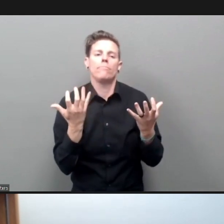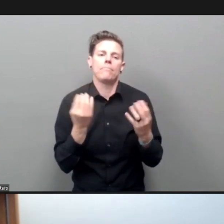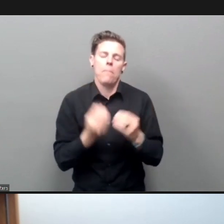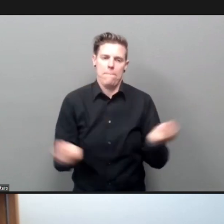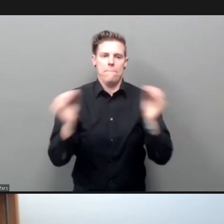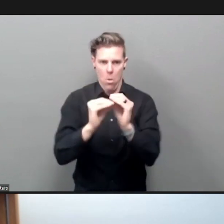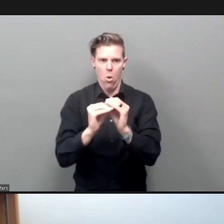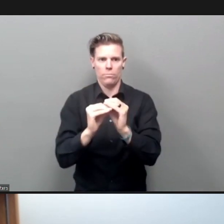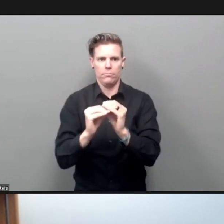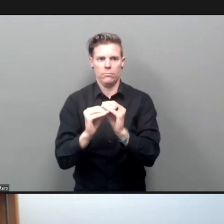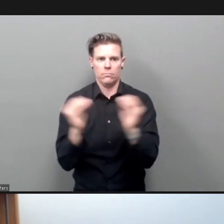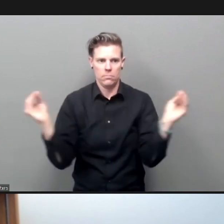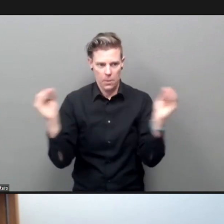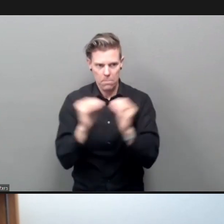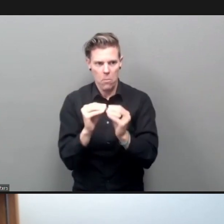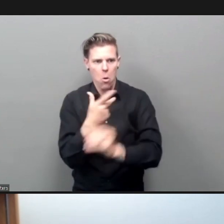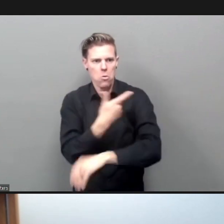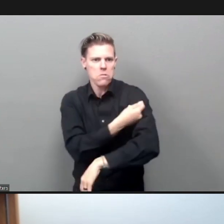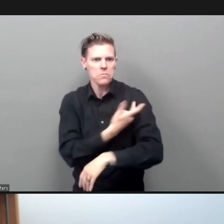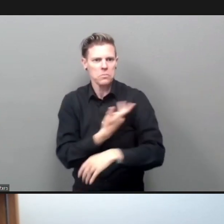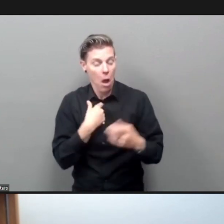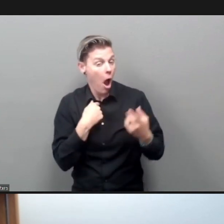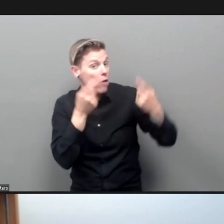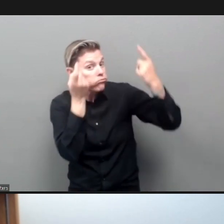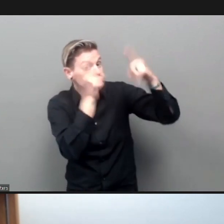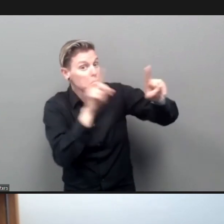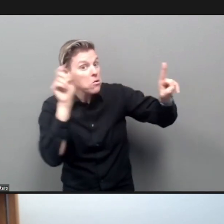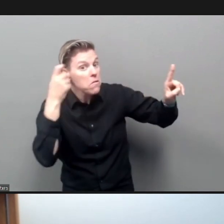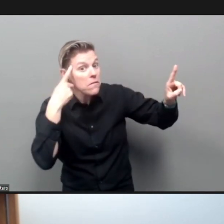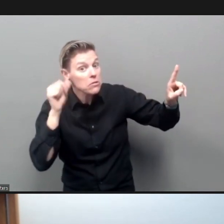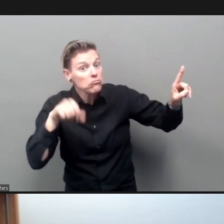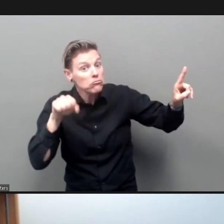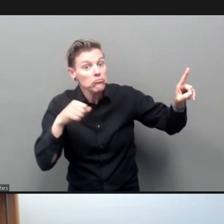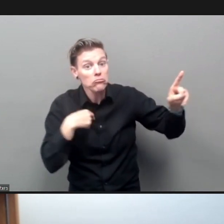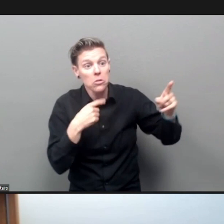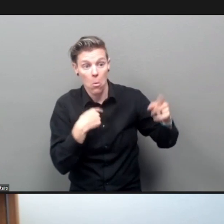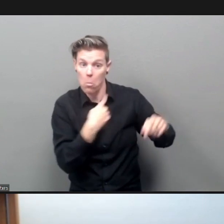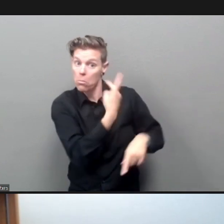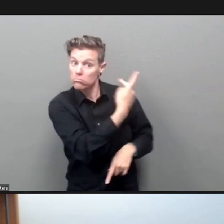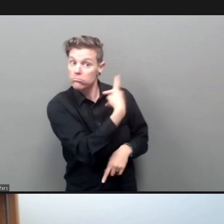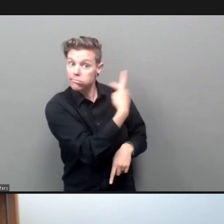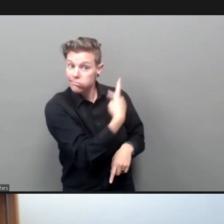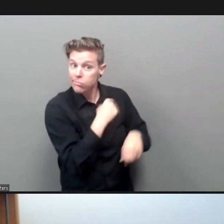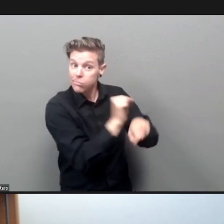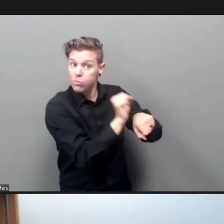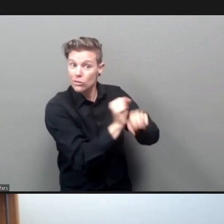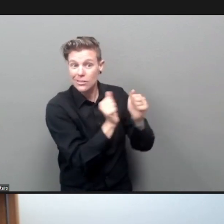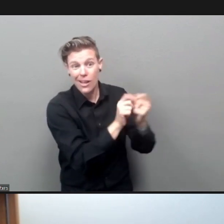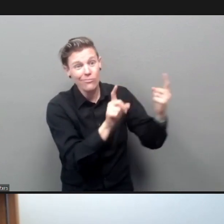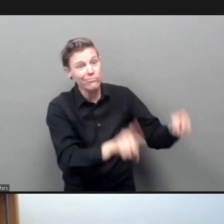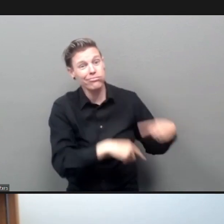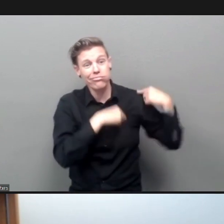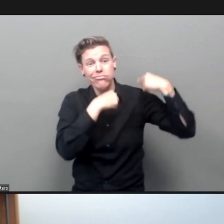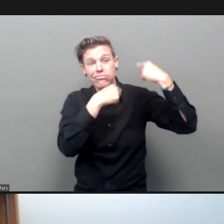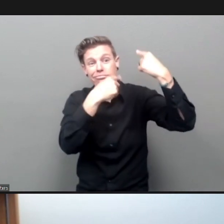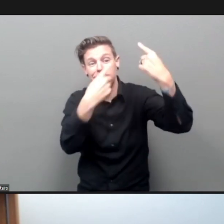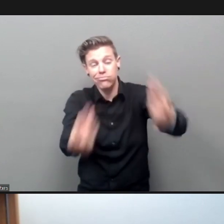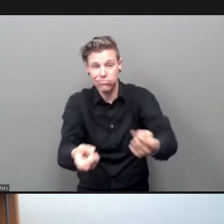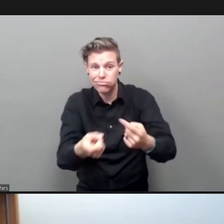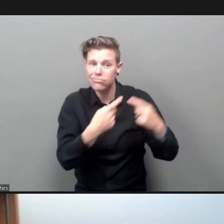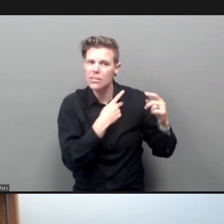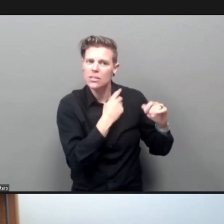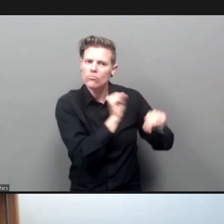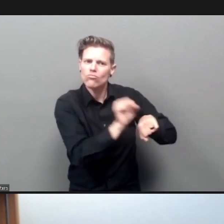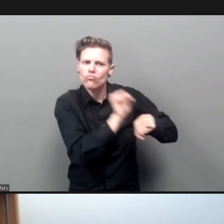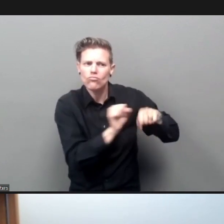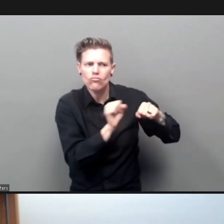that. But I've also worked with the governor for a long time, and I guarantee you, if when we get to 85% and you ask her what the target is,